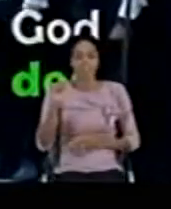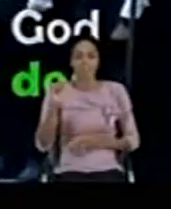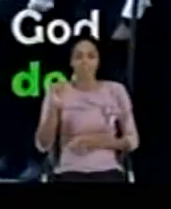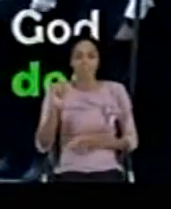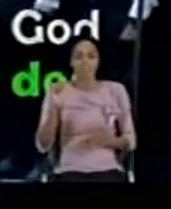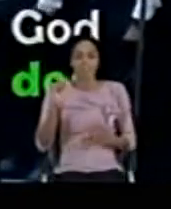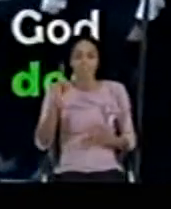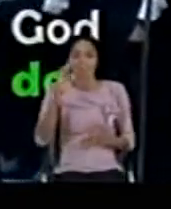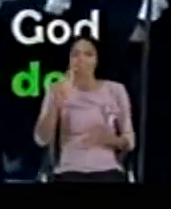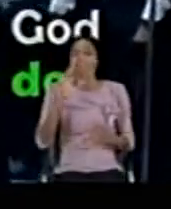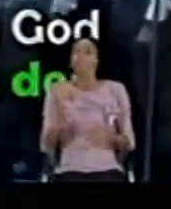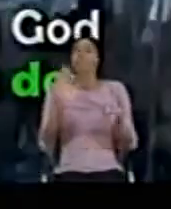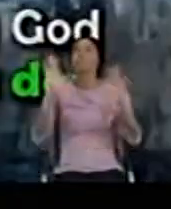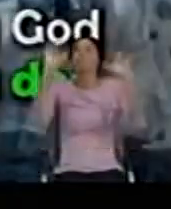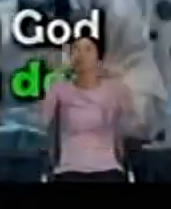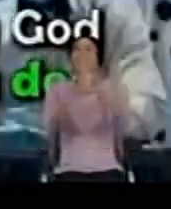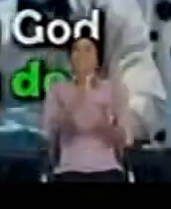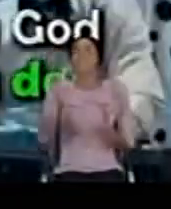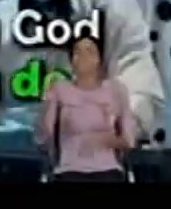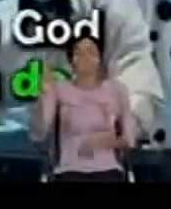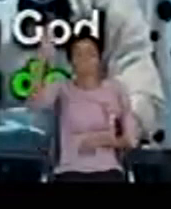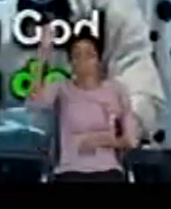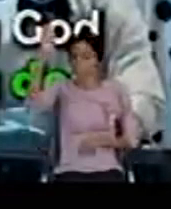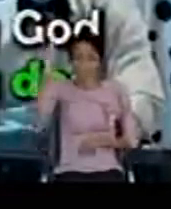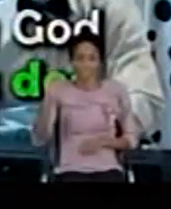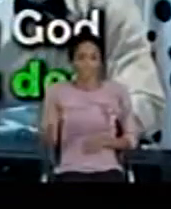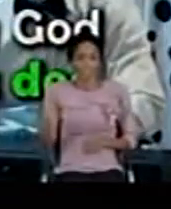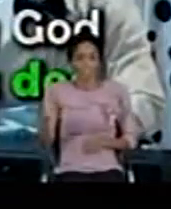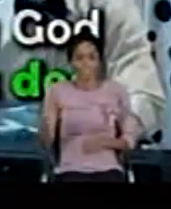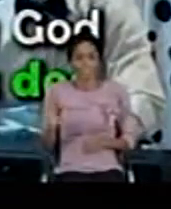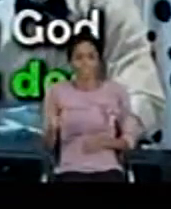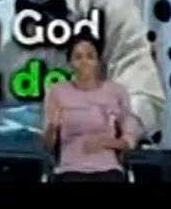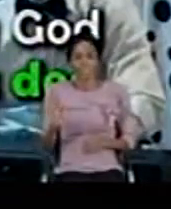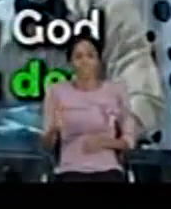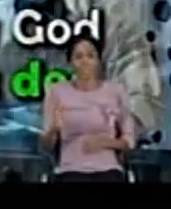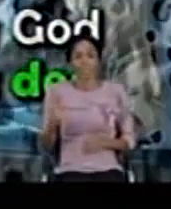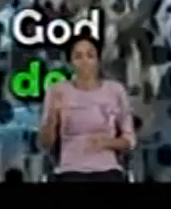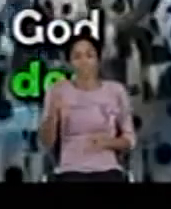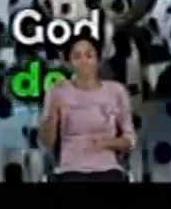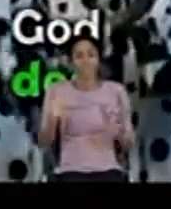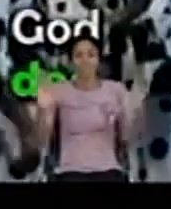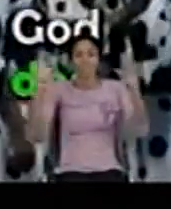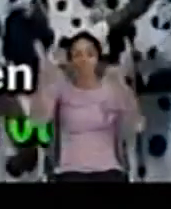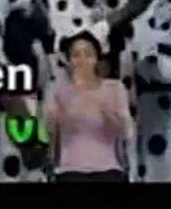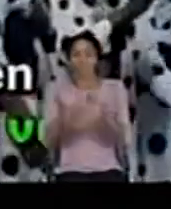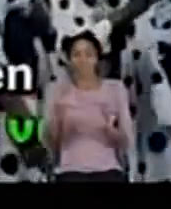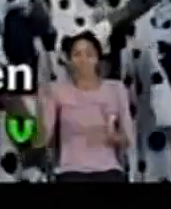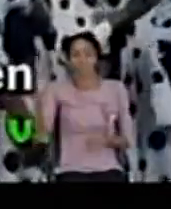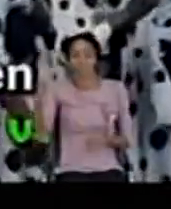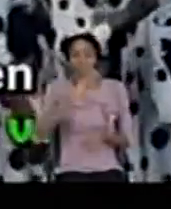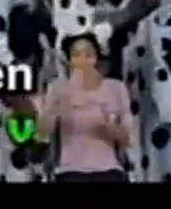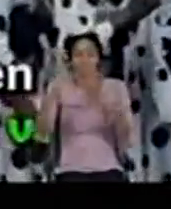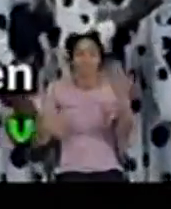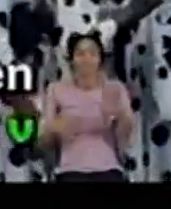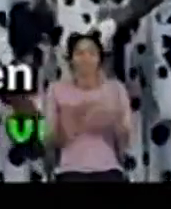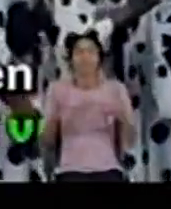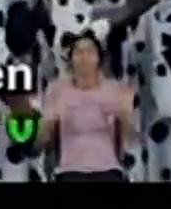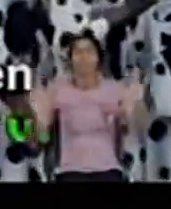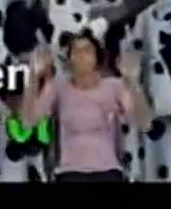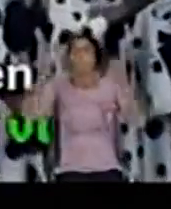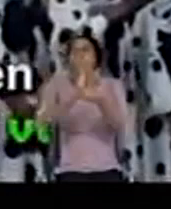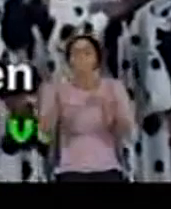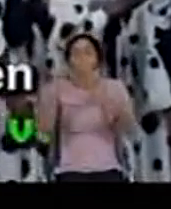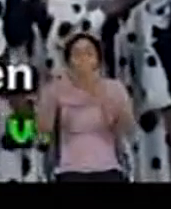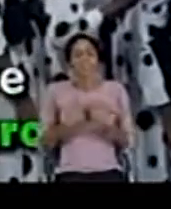I believe you're the one that walking God. Yes, I believe in Jesus. All the miracles I